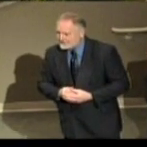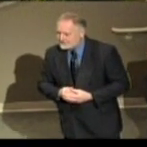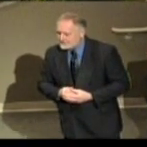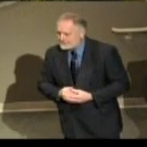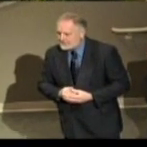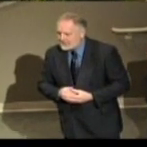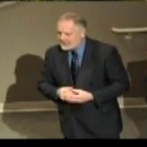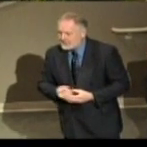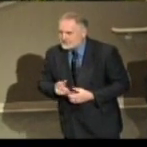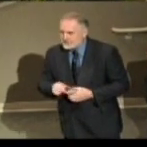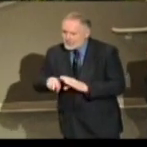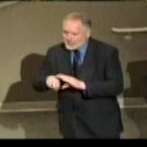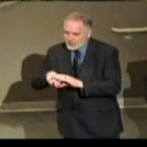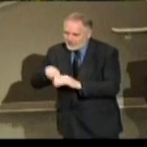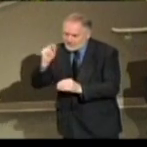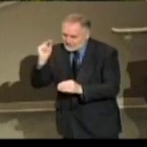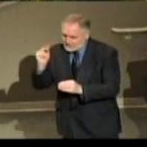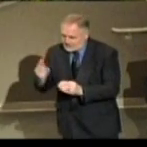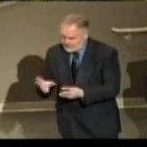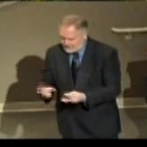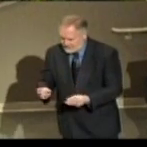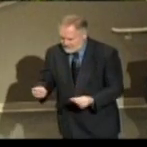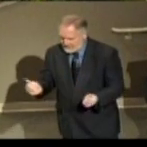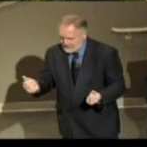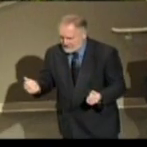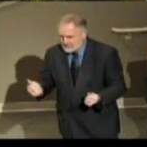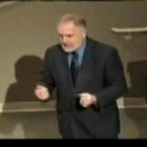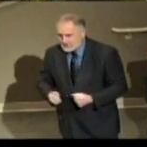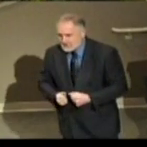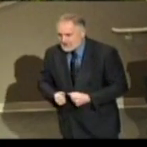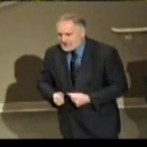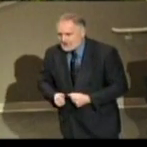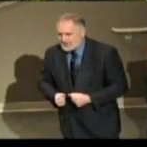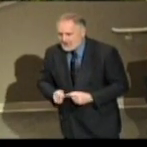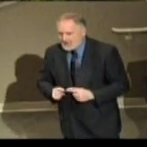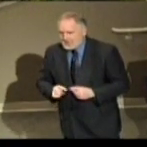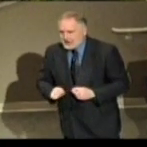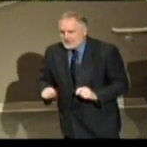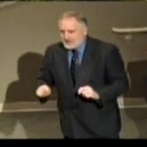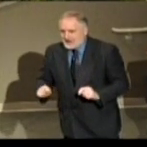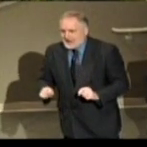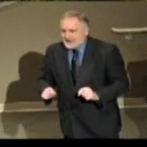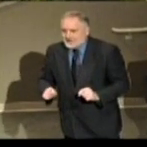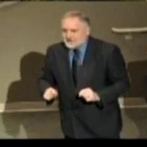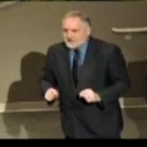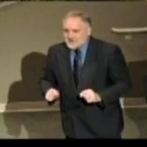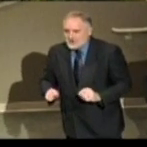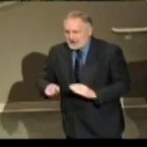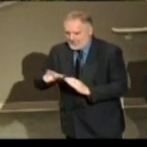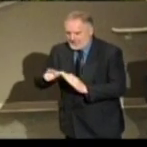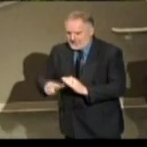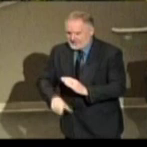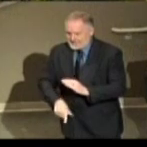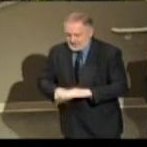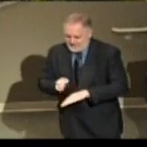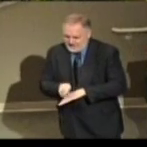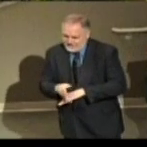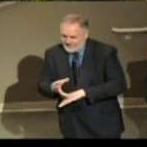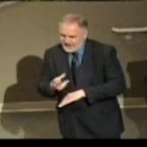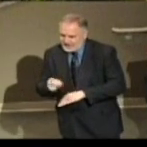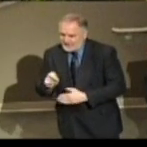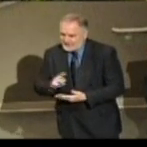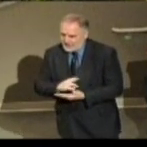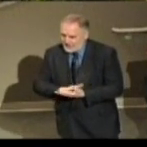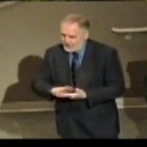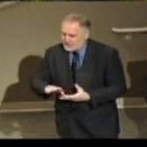To quench, that means to try to put down the effect. You have a fire because you want heat, but then